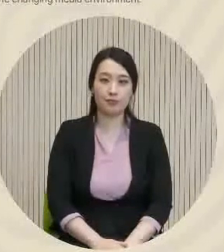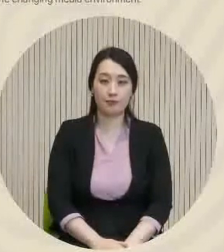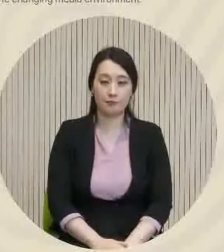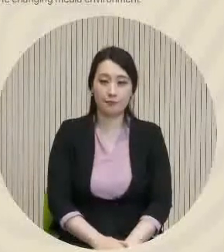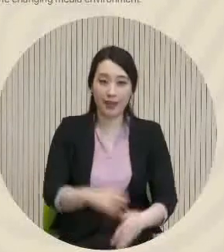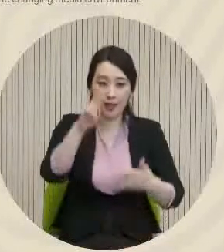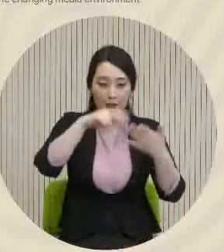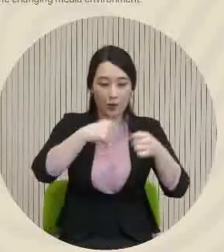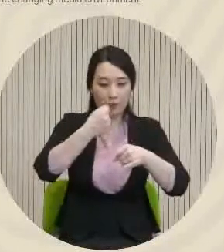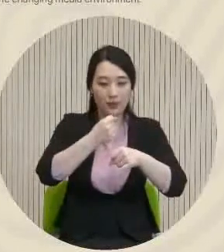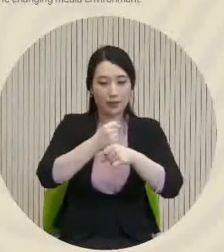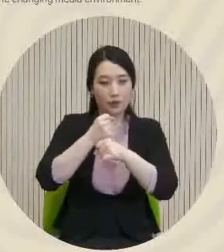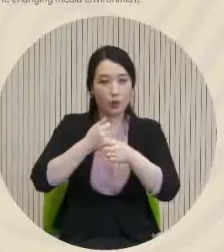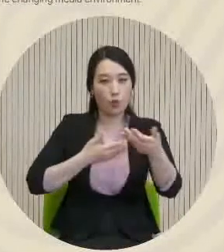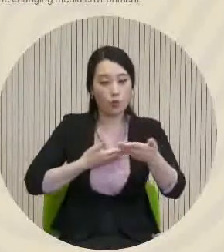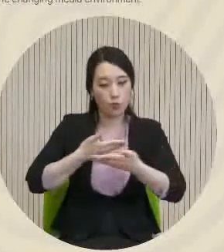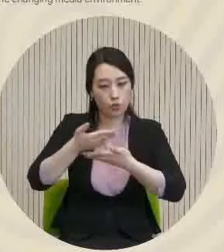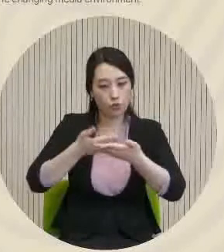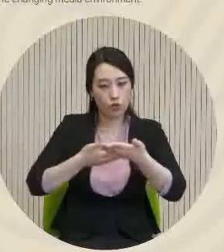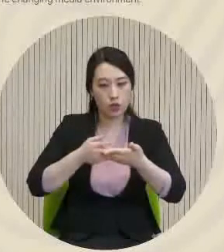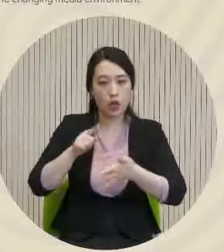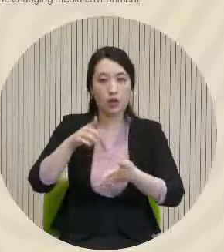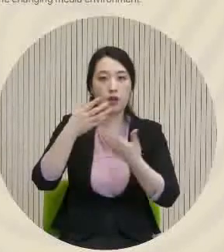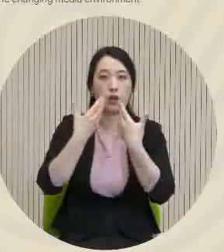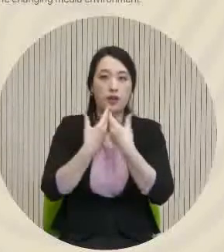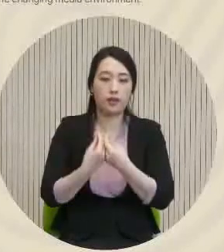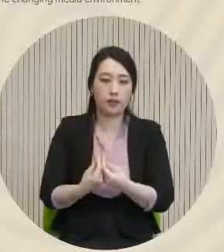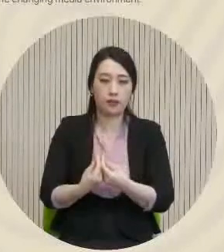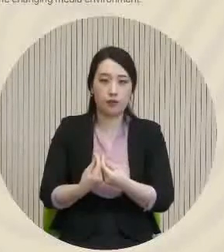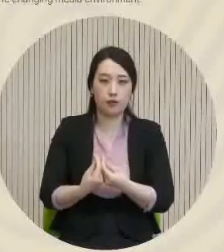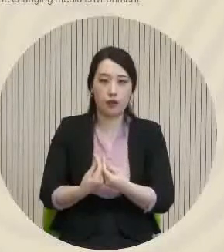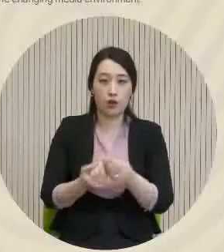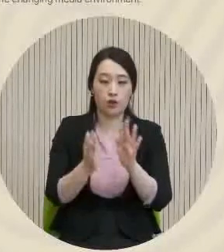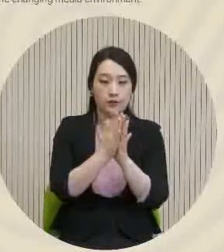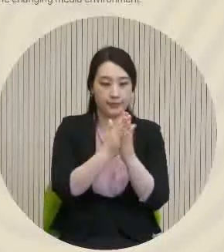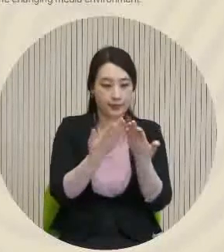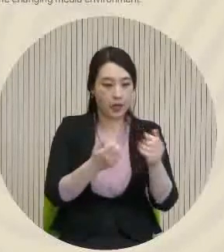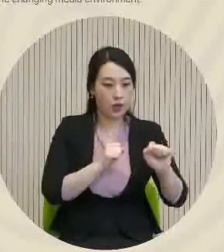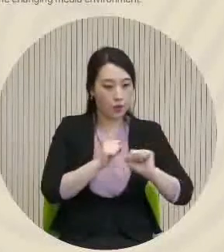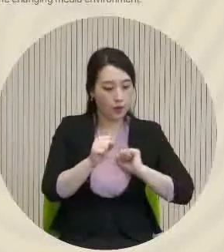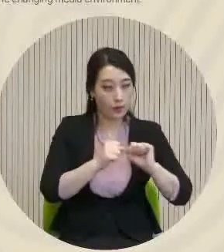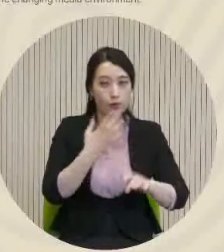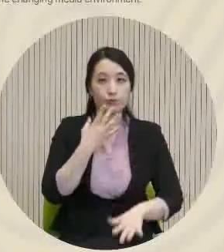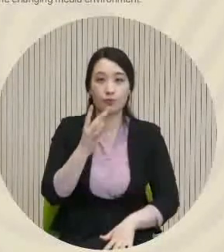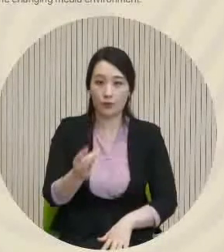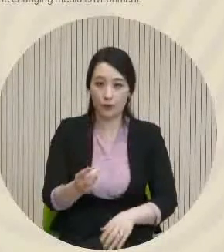were considered by us when we developed this project.